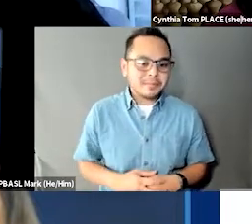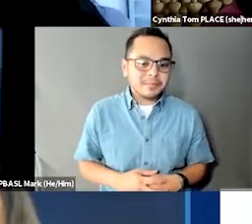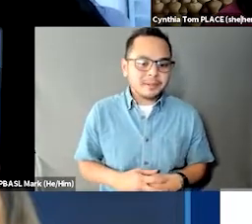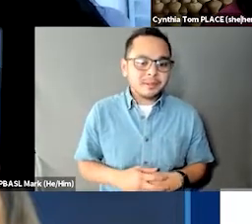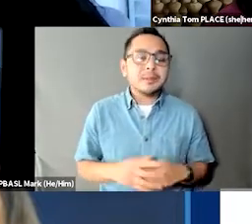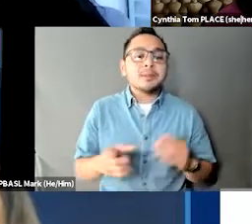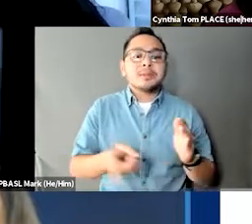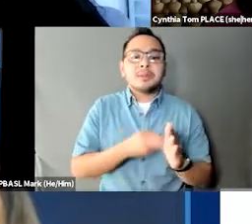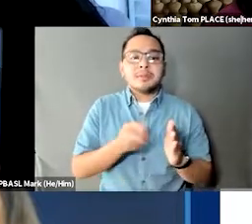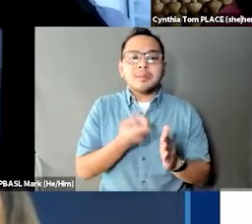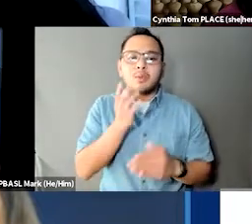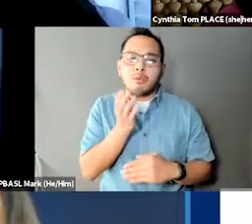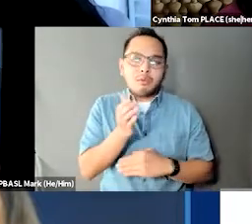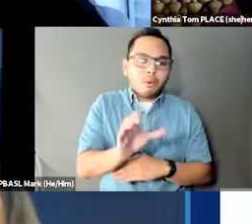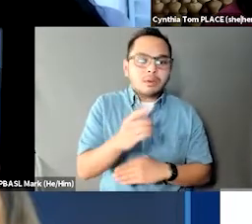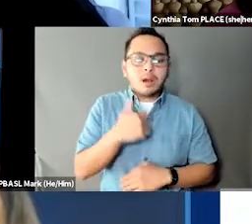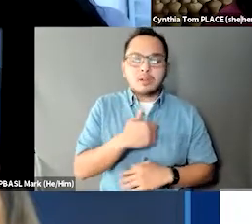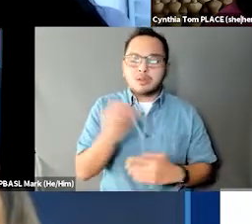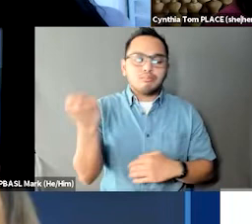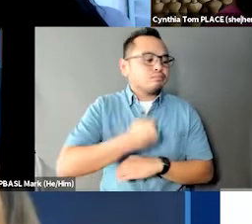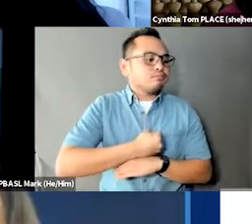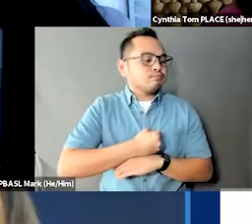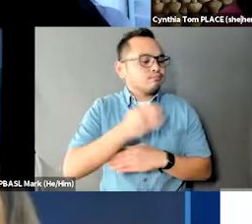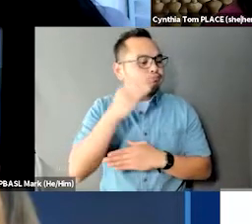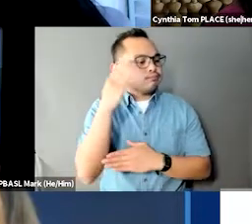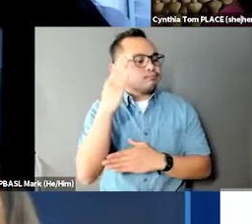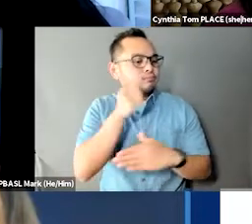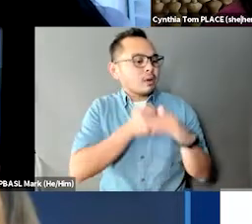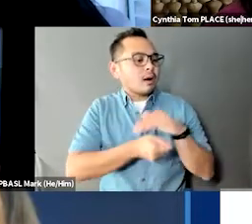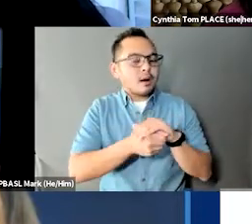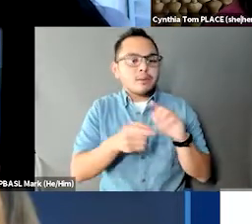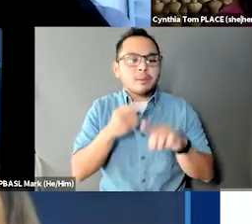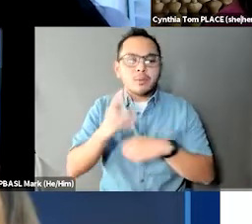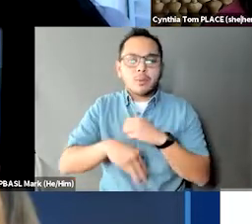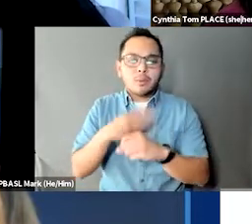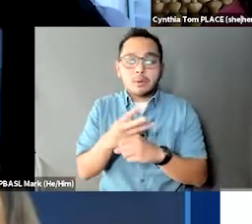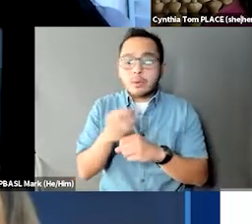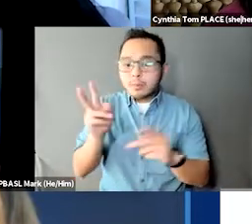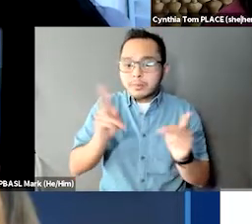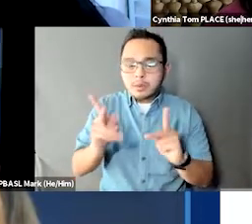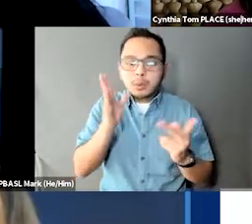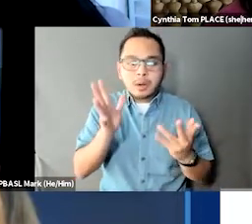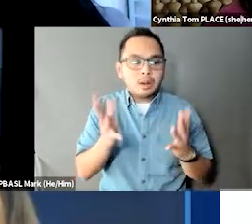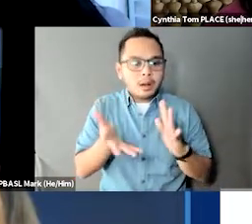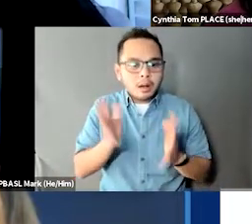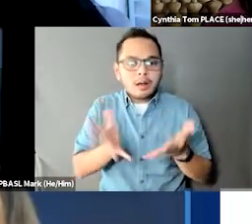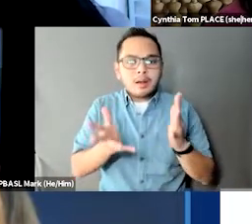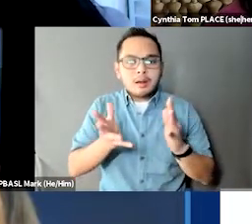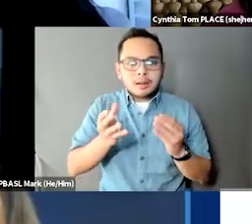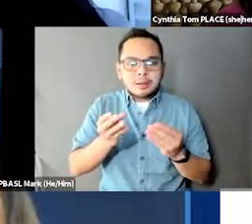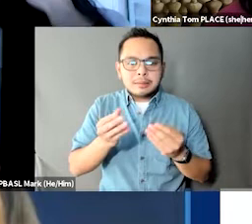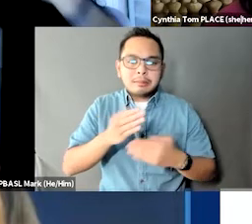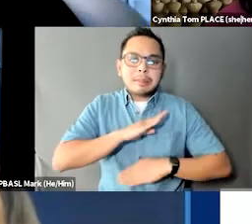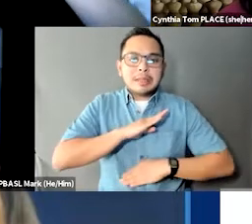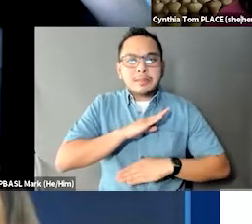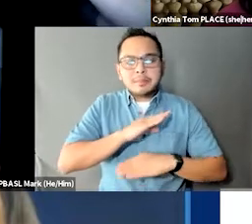Sometimes it forces us to shut down entirely and hide from the world. Or it may come in the form of people pleasing and the inability to stand up for